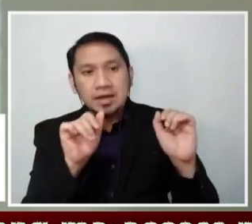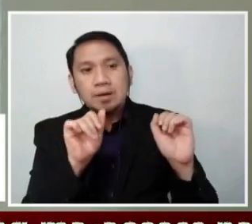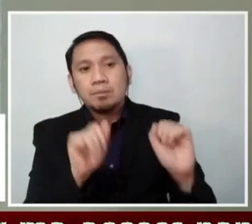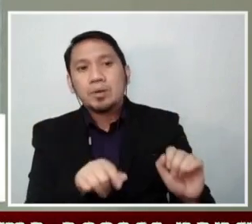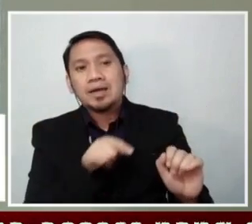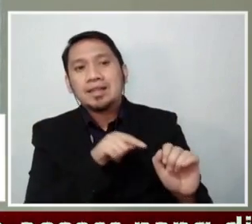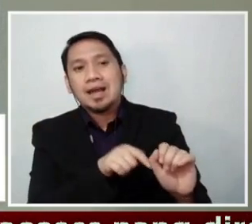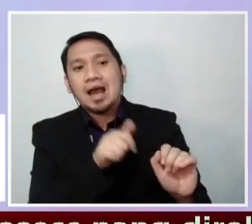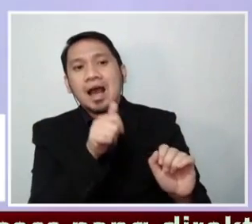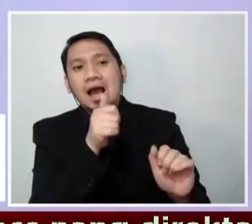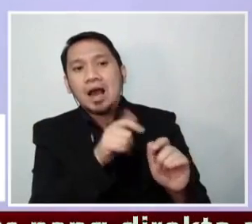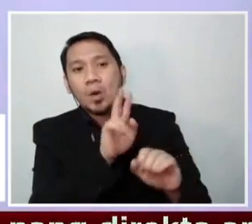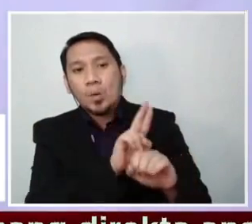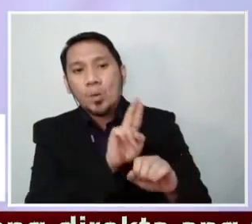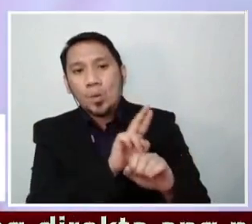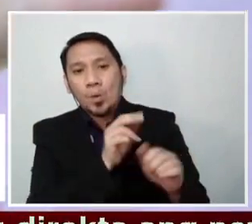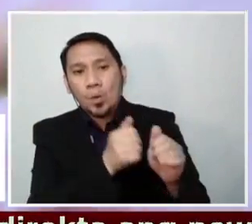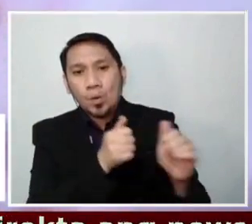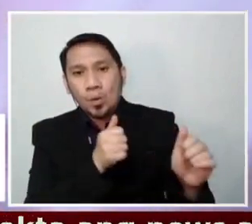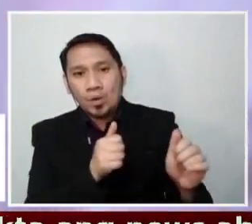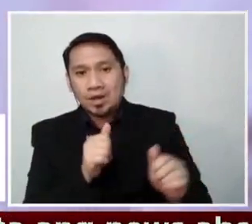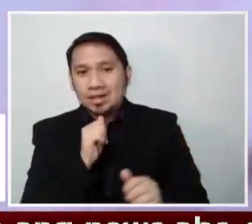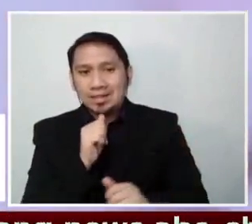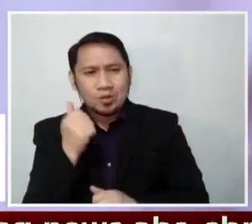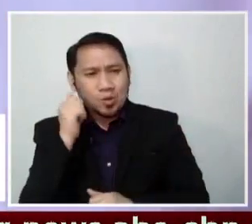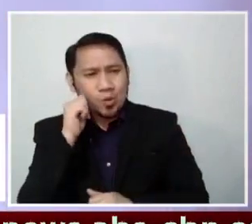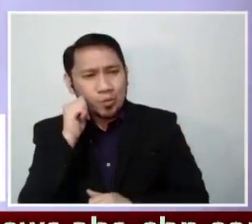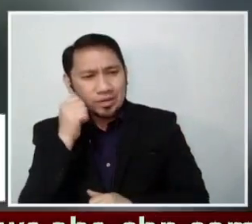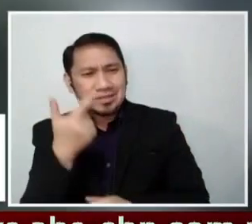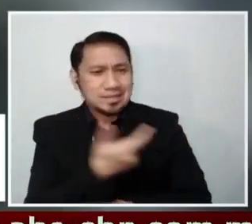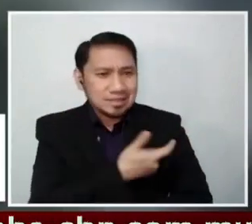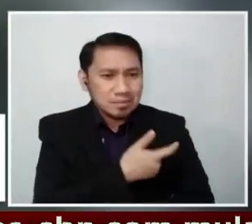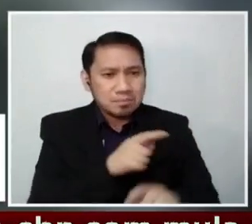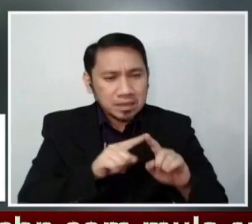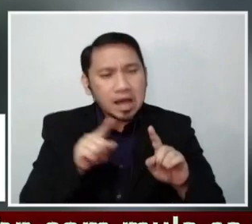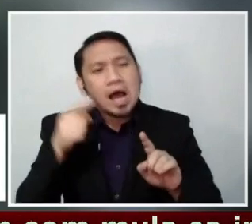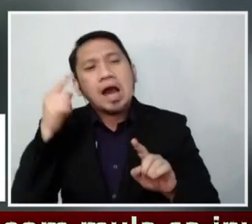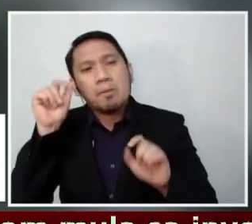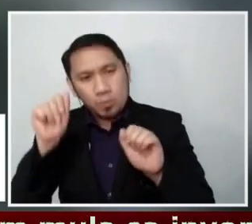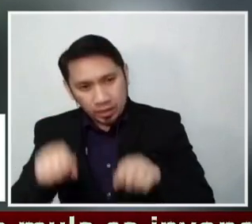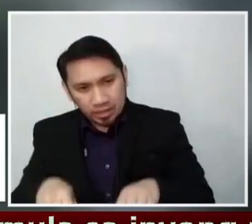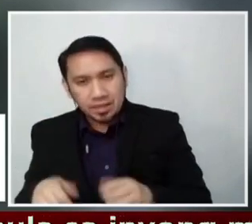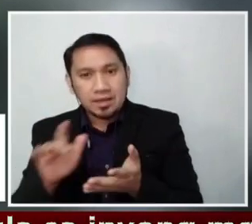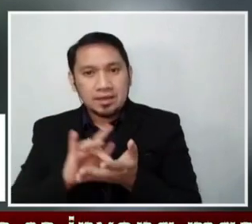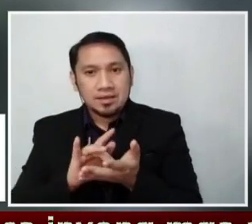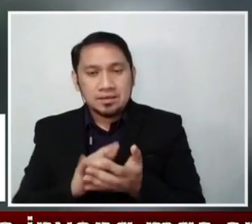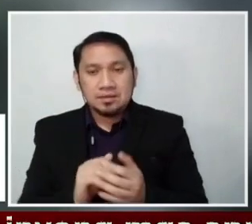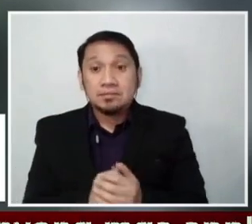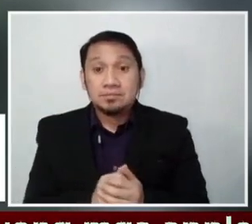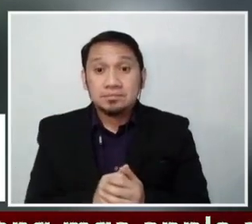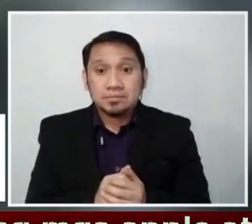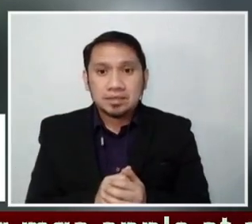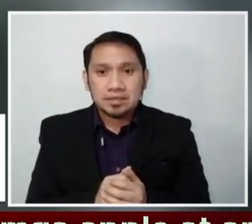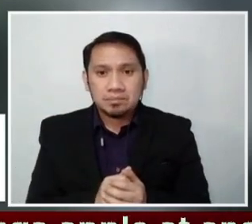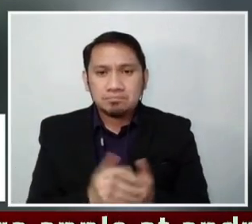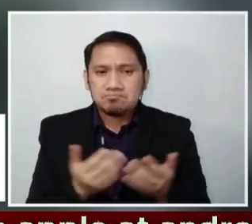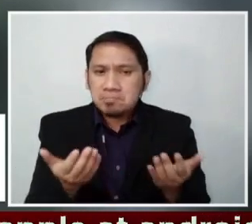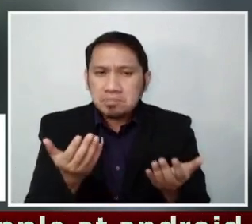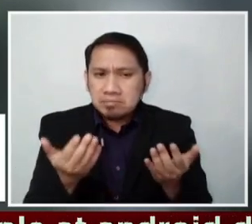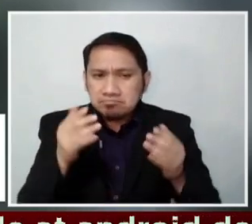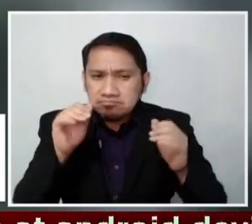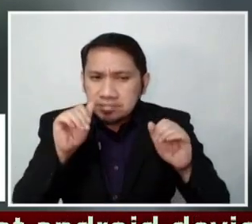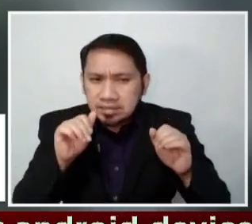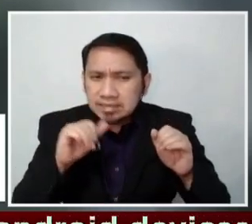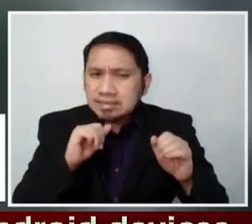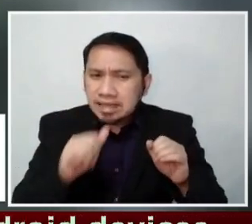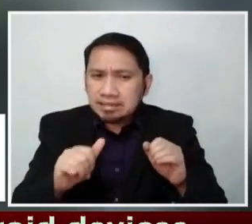drug dahil hindi naman puro lang bakuna laban sa COVID. You cannot depend everything on a vaccine. There is no